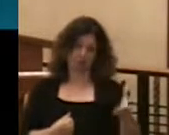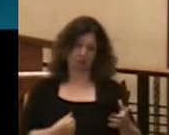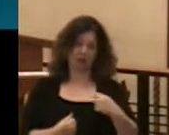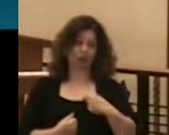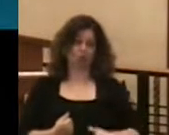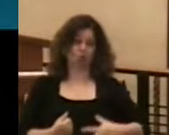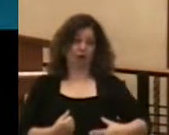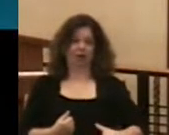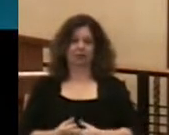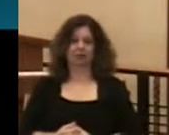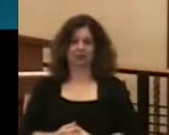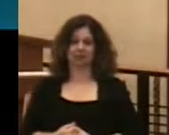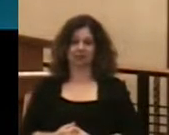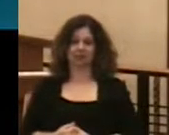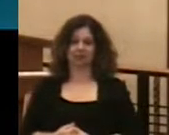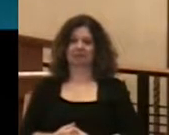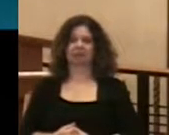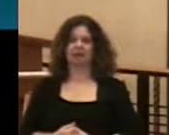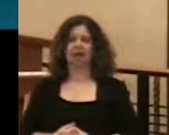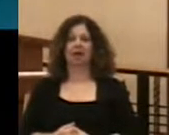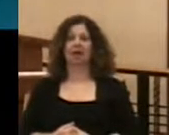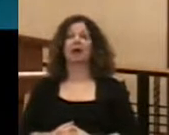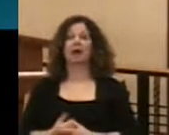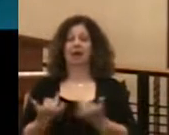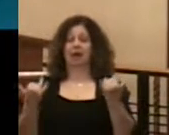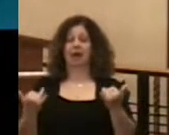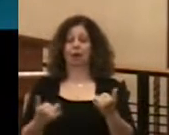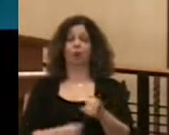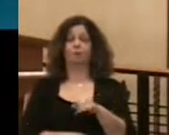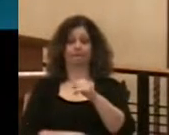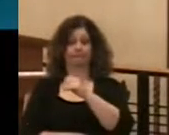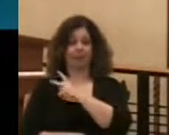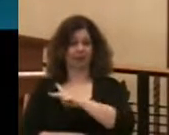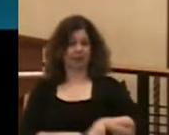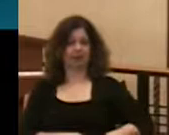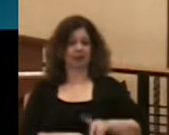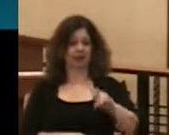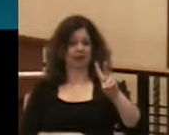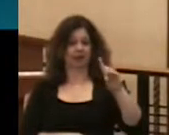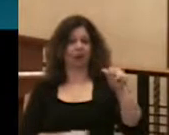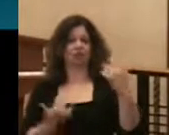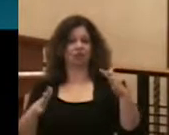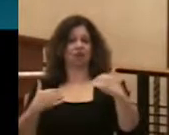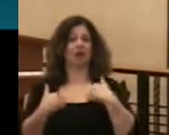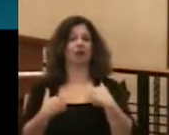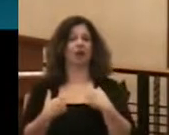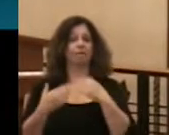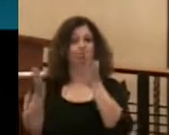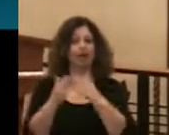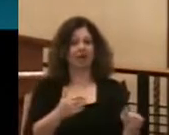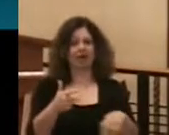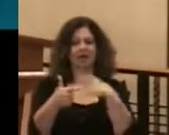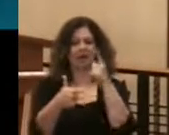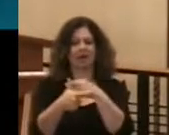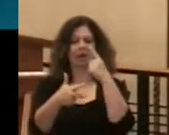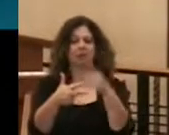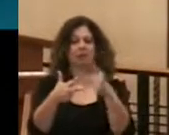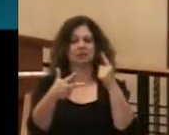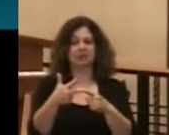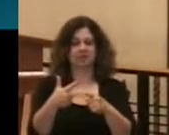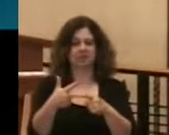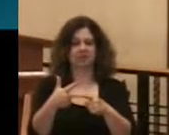Meanwhile, King David devised a plan A, plan B, and finally plan C to cover his